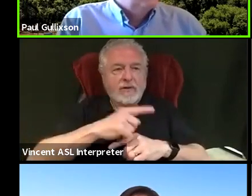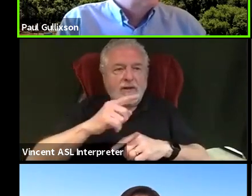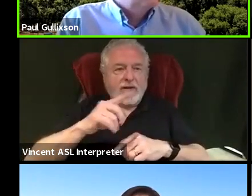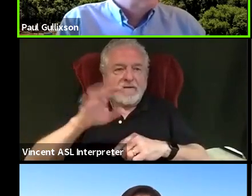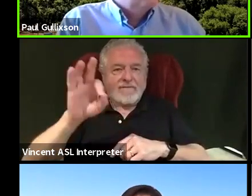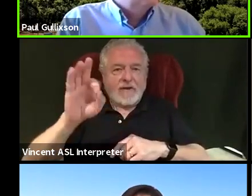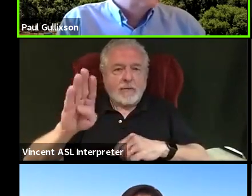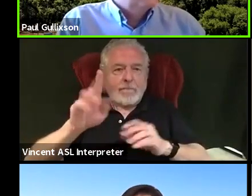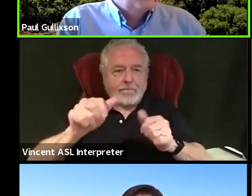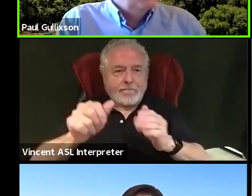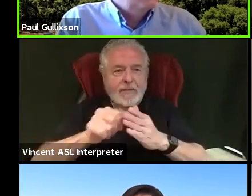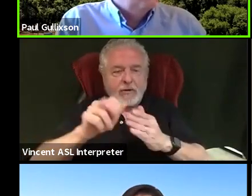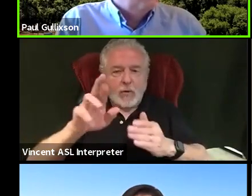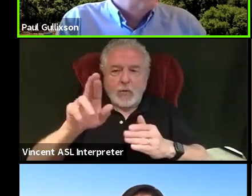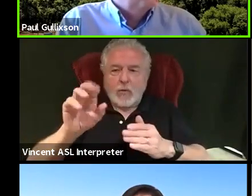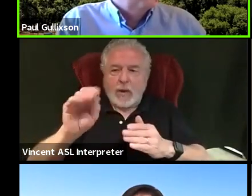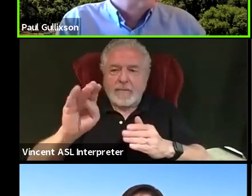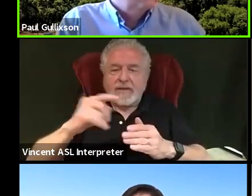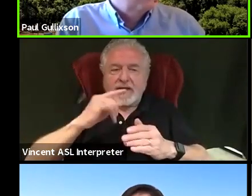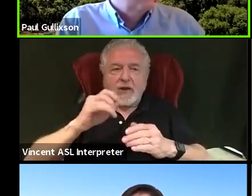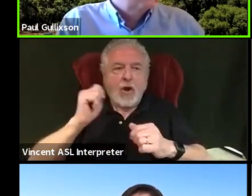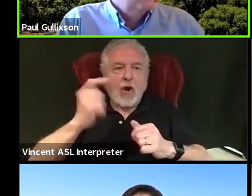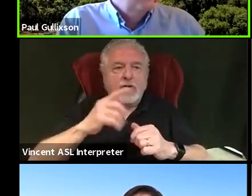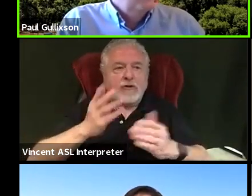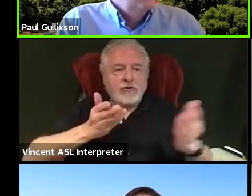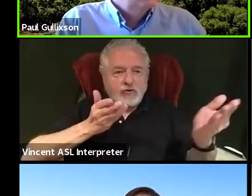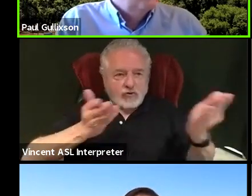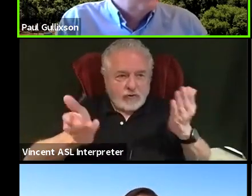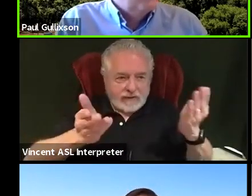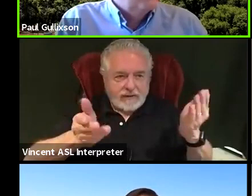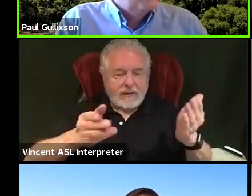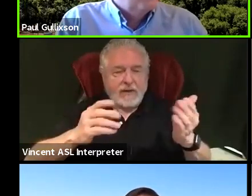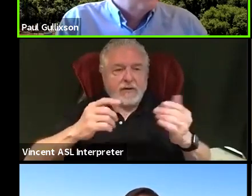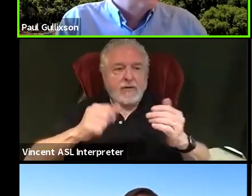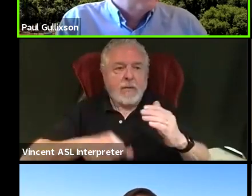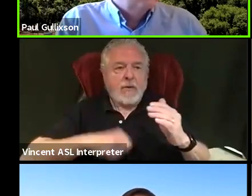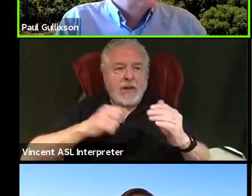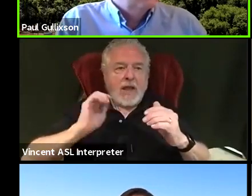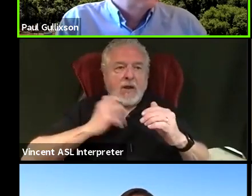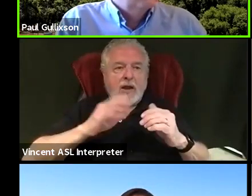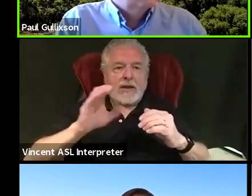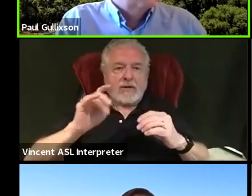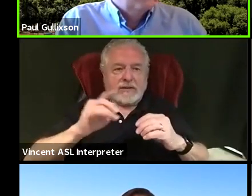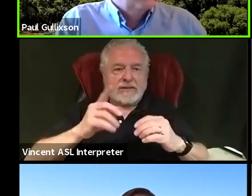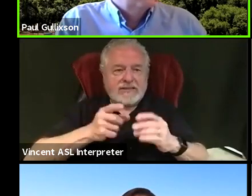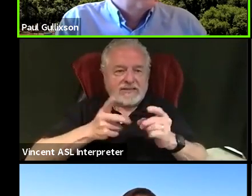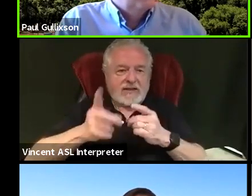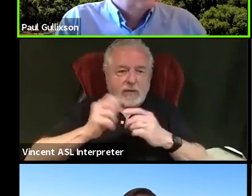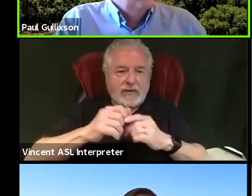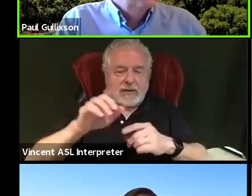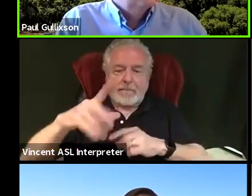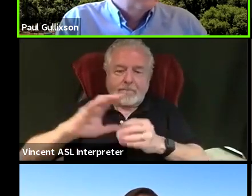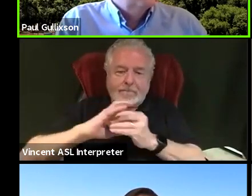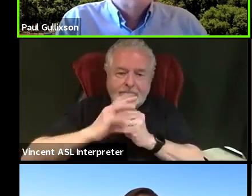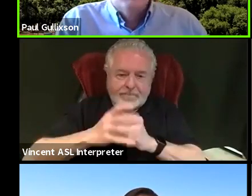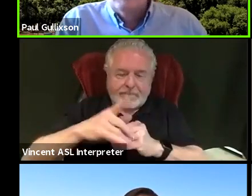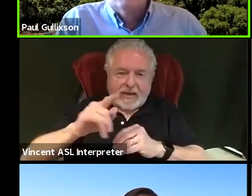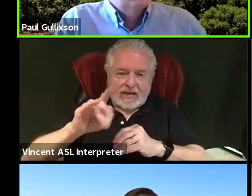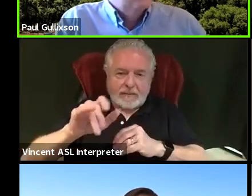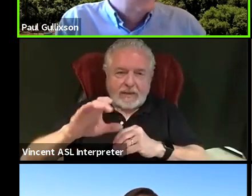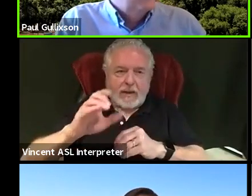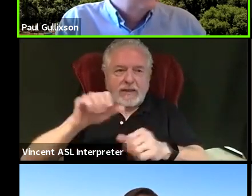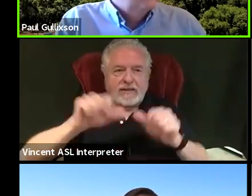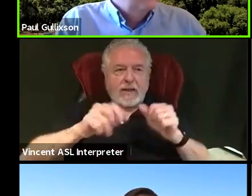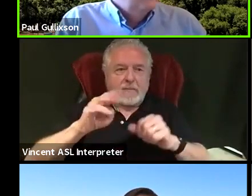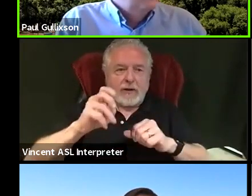Facebook page. Robin says, thank you all for your service. So proud of how our county is dealing with this pandemic. Science